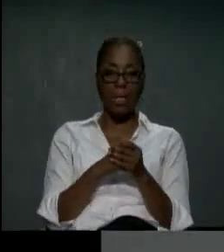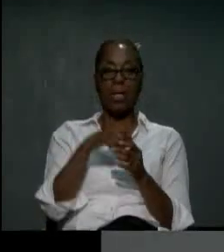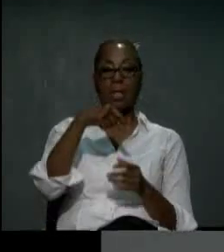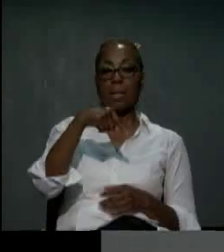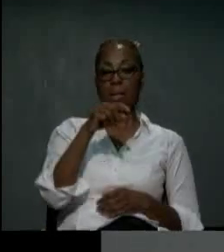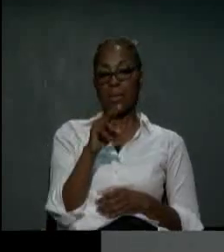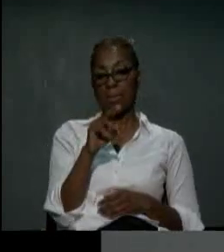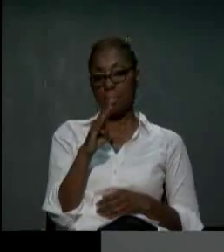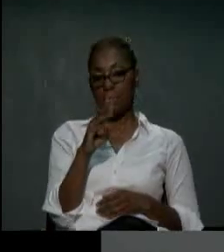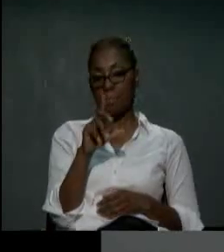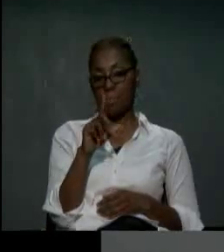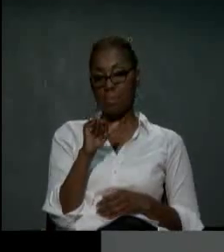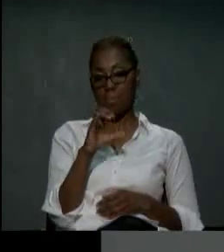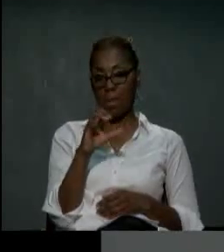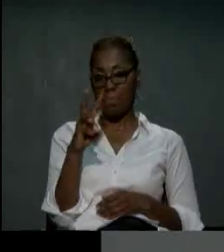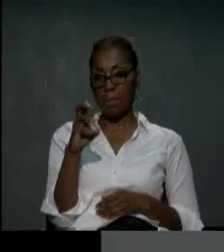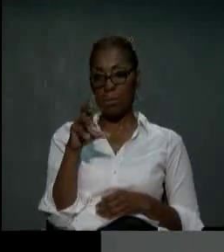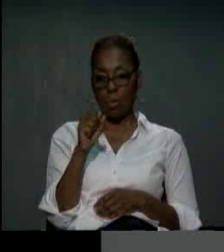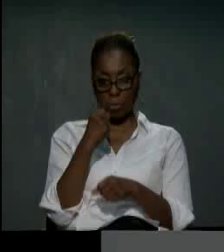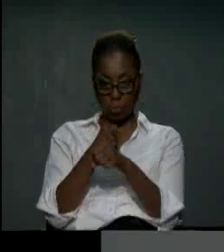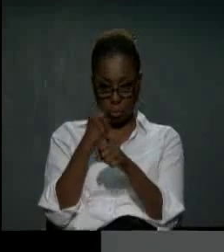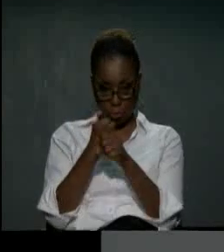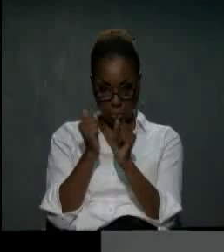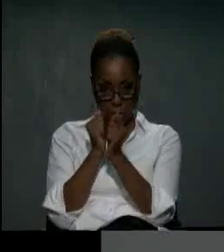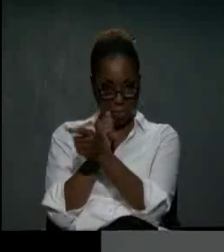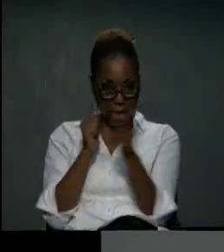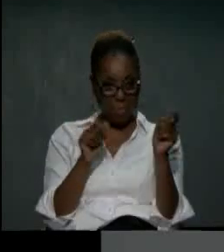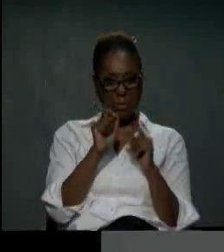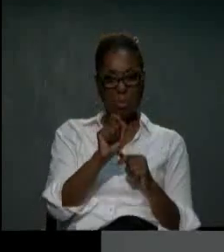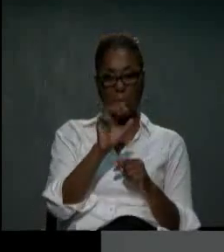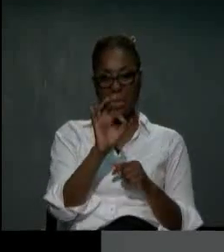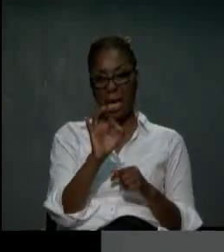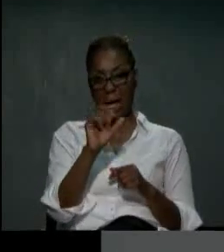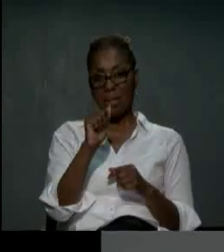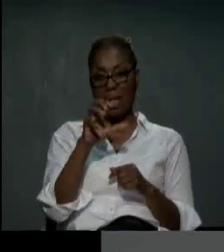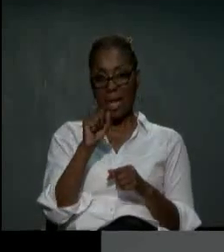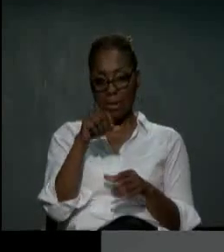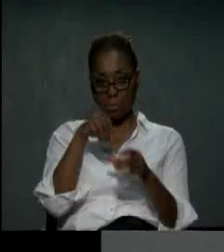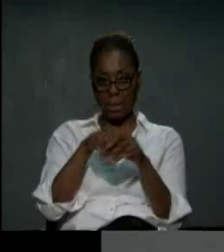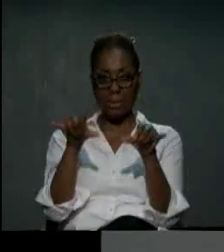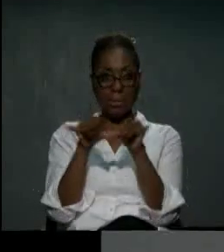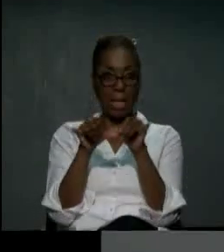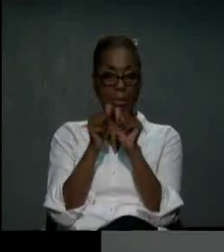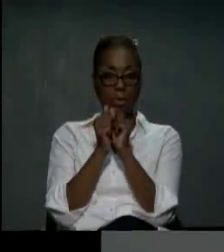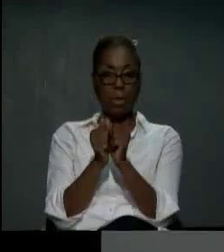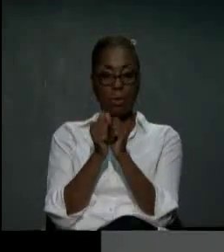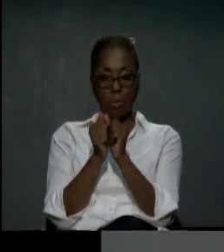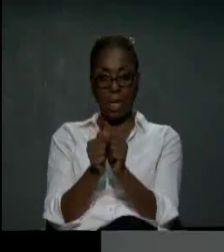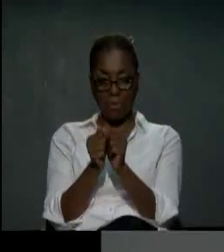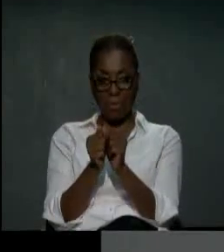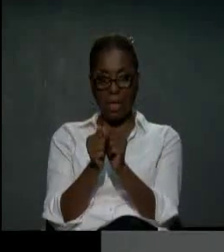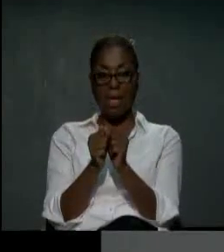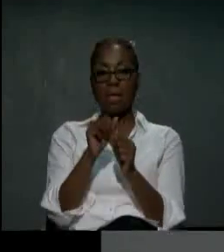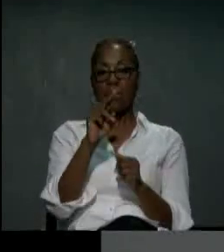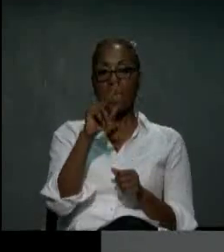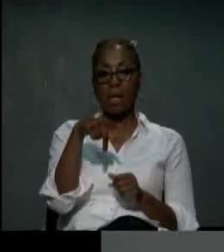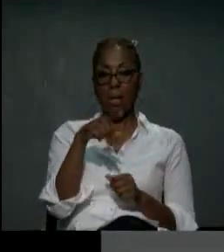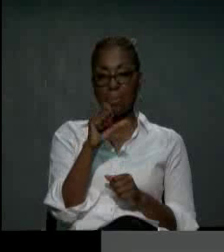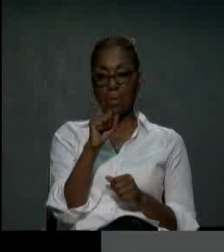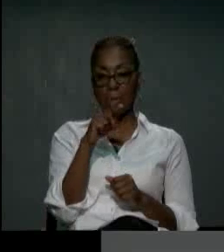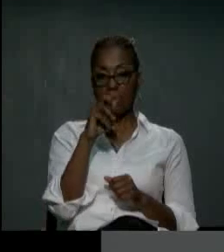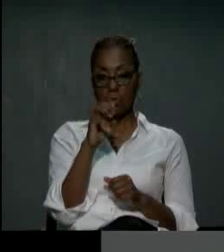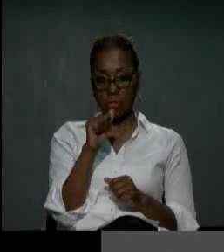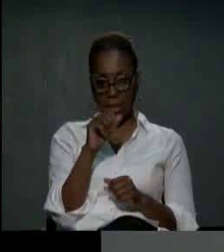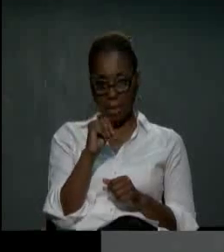applicant on the site drainage. The subject property is .9 acres in size, with the upstream drainage